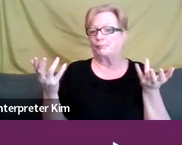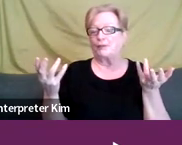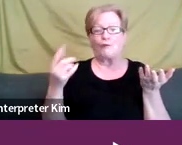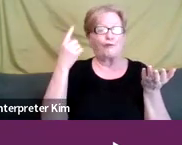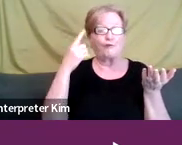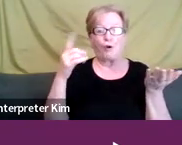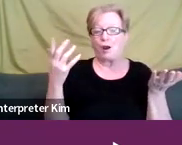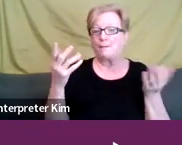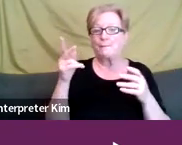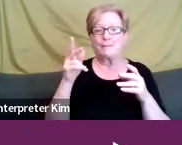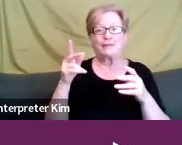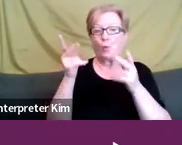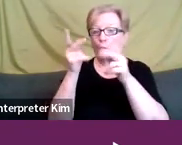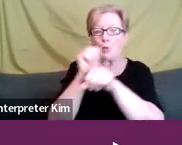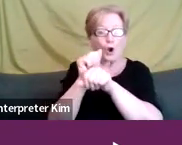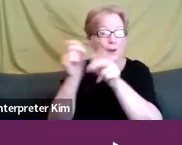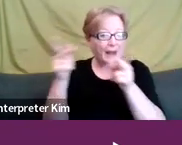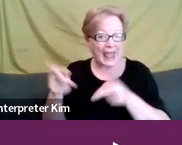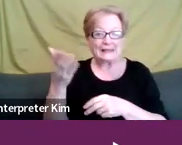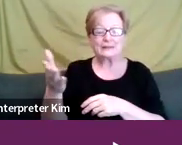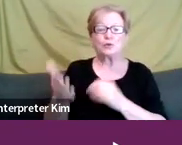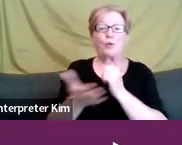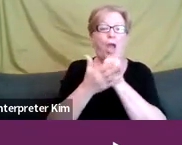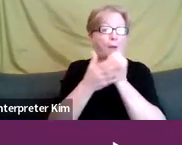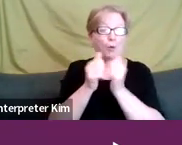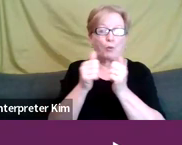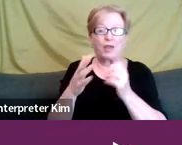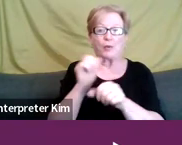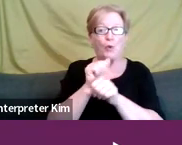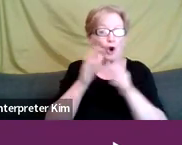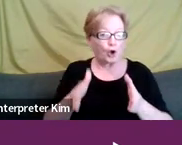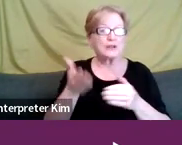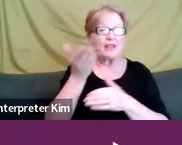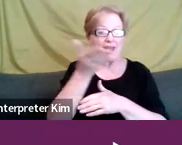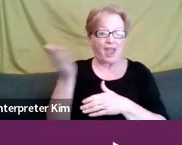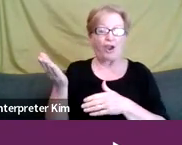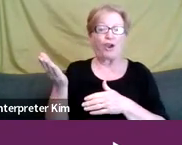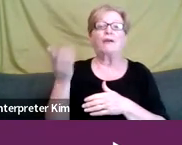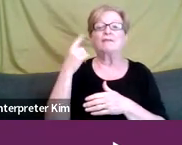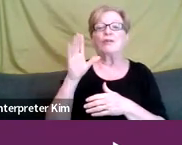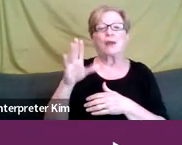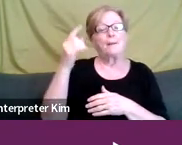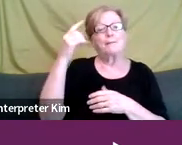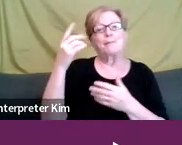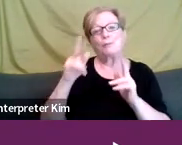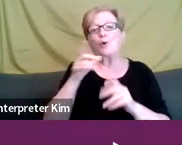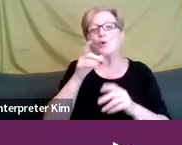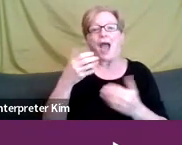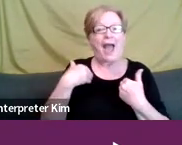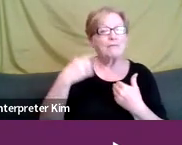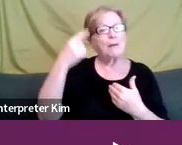for workplaces to help with employees as far as their mental health. I know I've